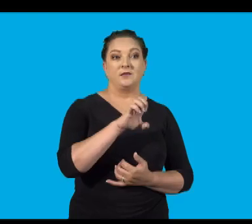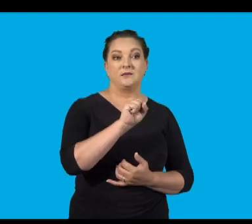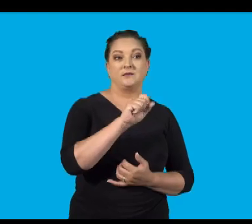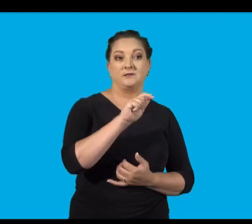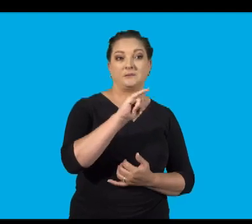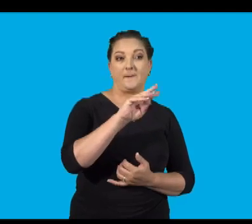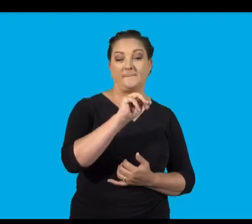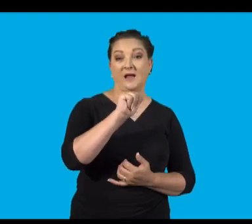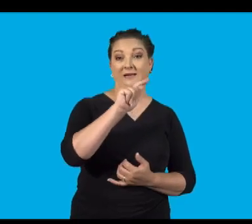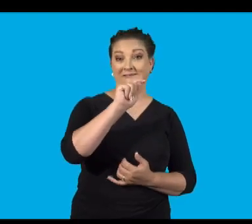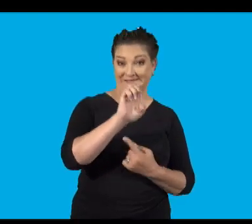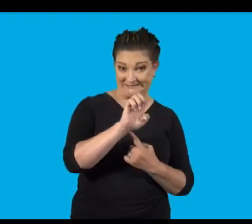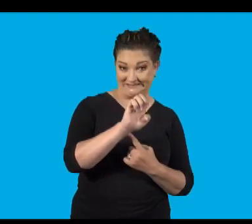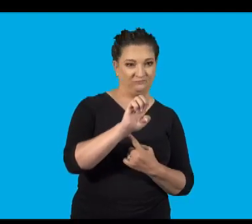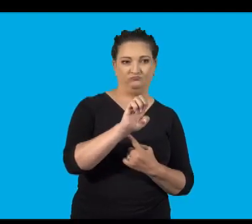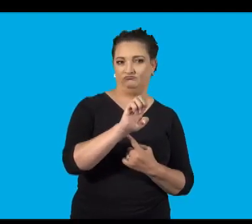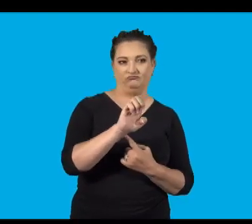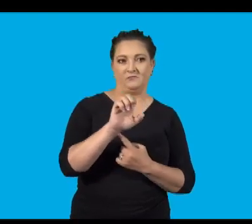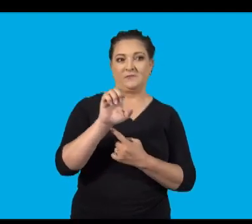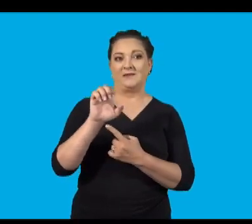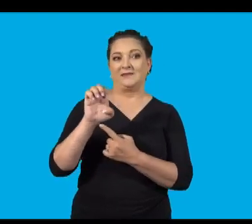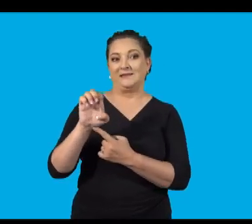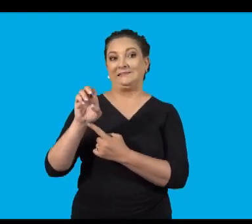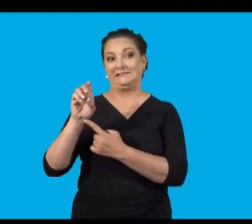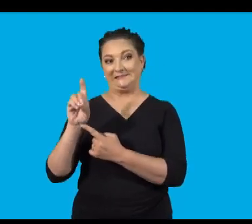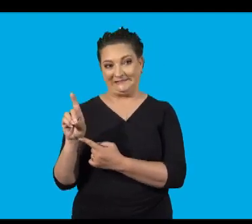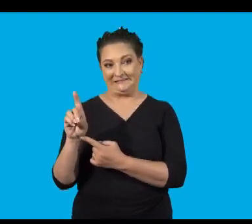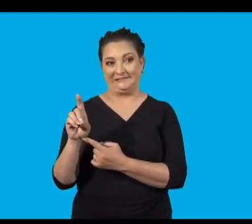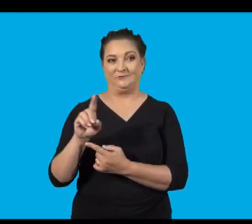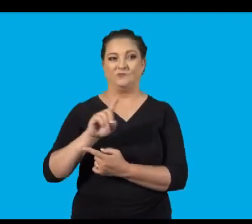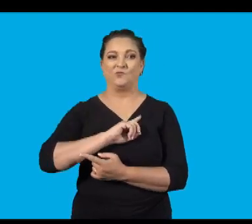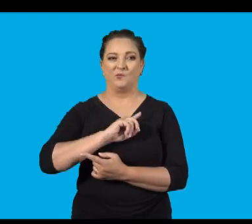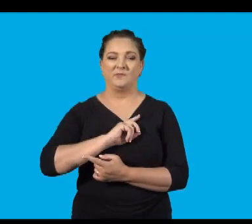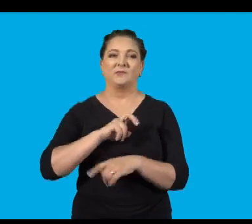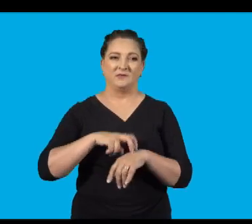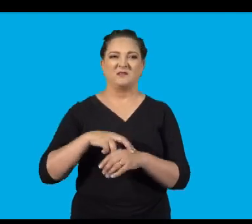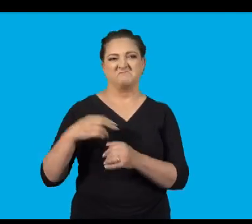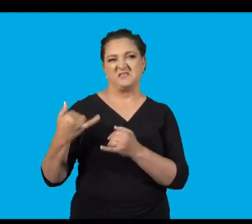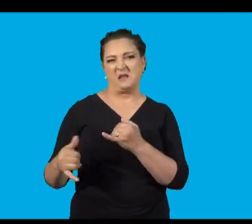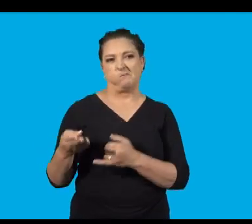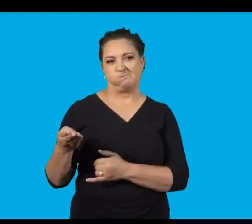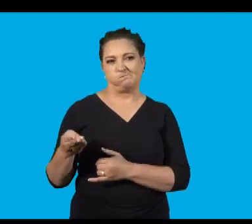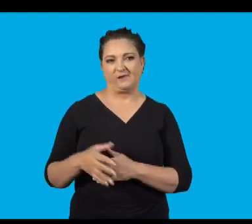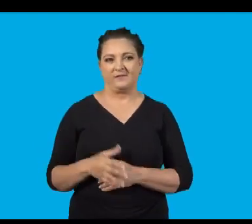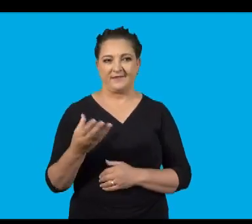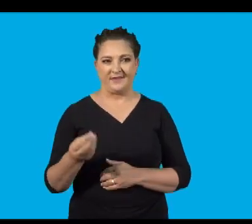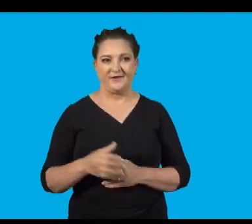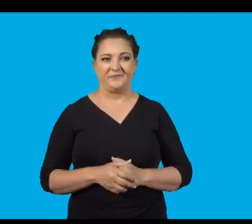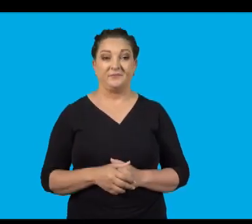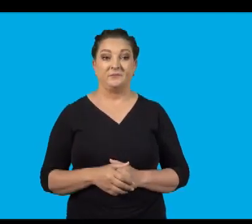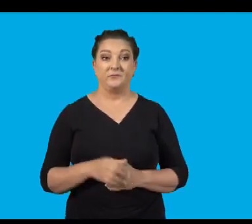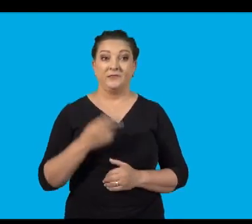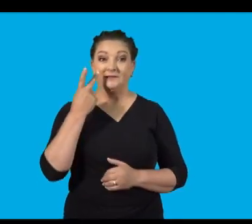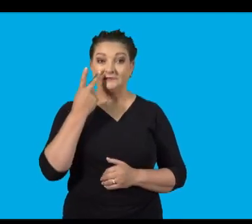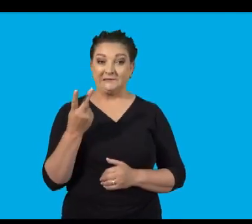it says the word estimate should be estimated. Okay, so there's my error. So we're looking